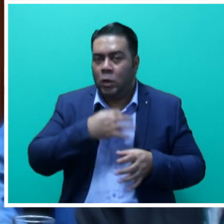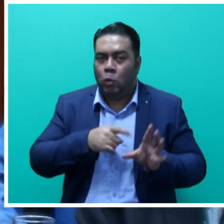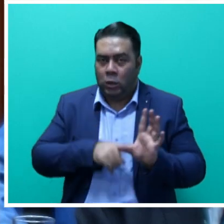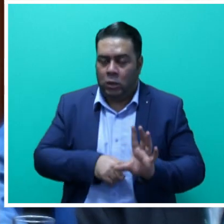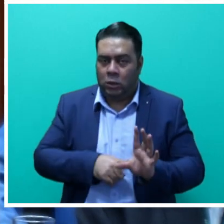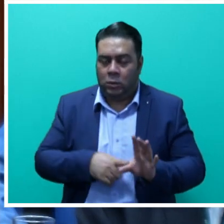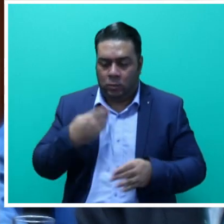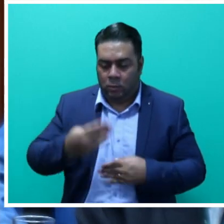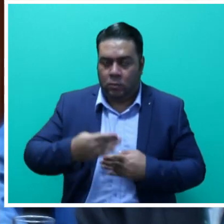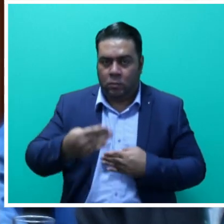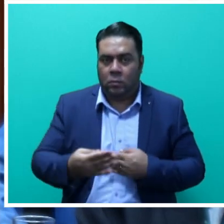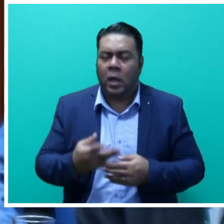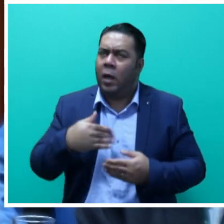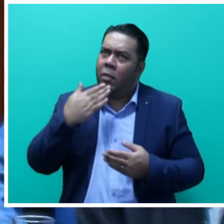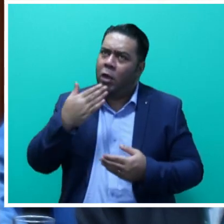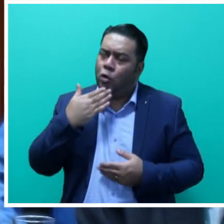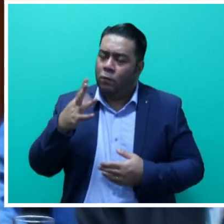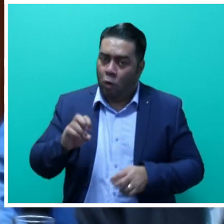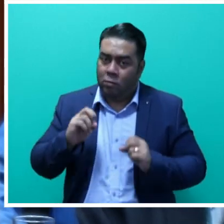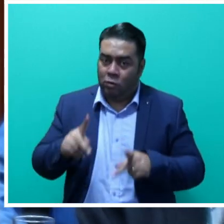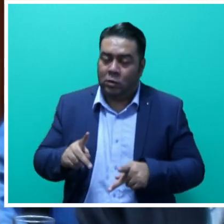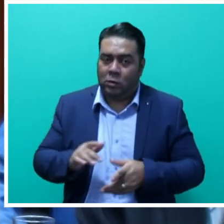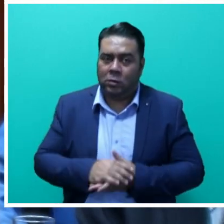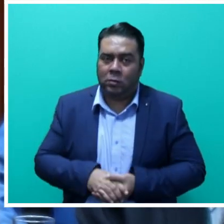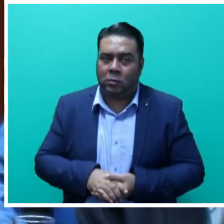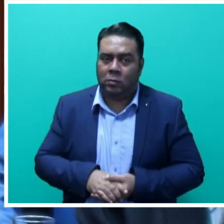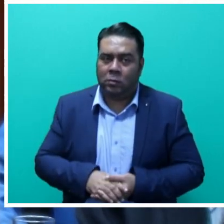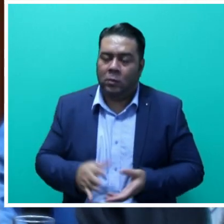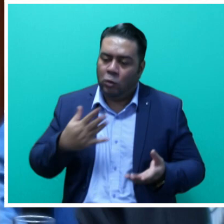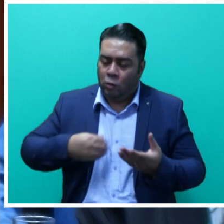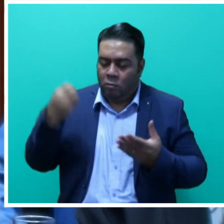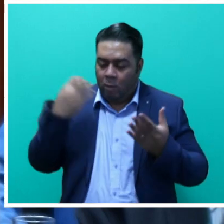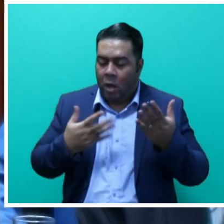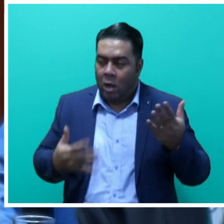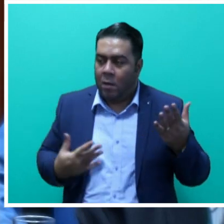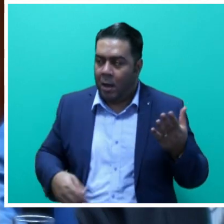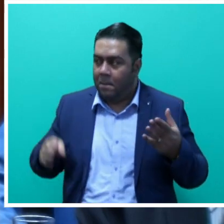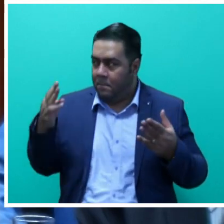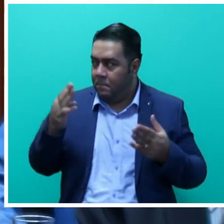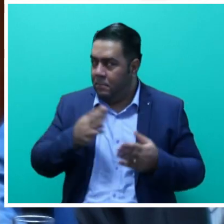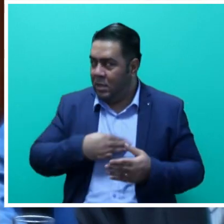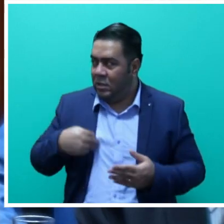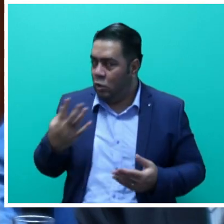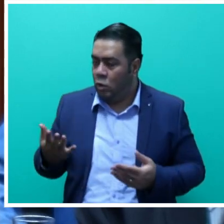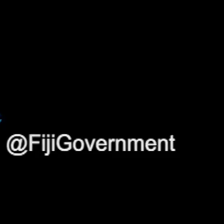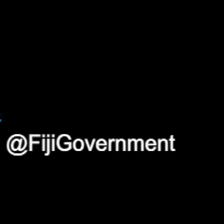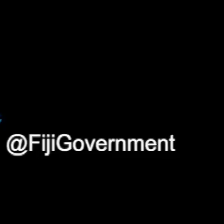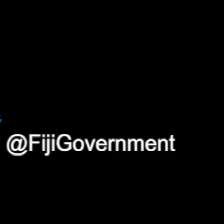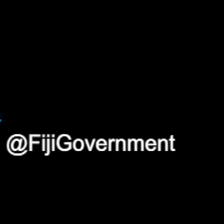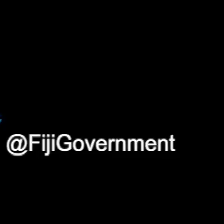sir, I thank you again for this opportunity to deliver my ministerial statement on this subject. Thank you.